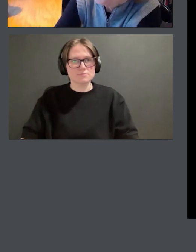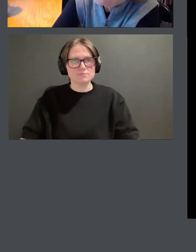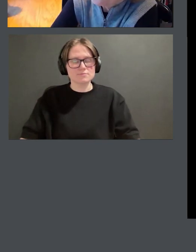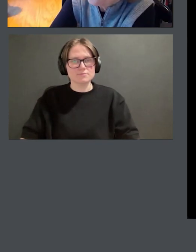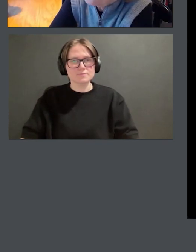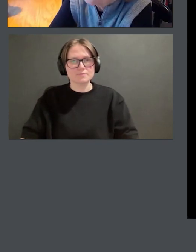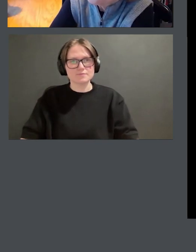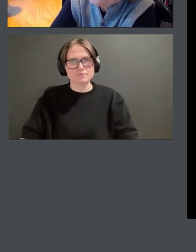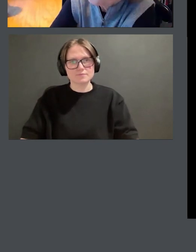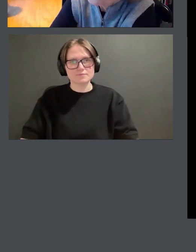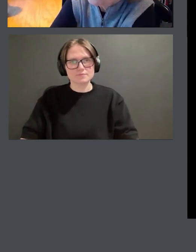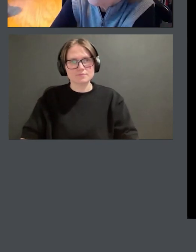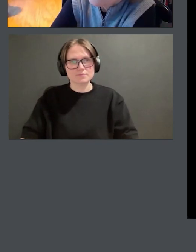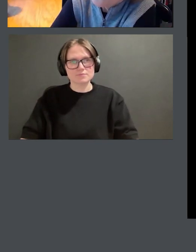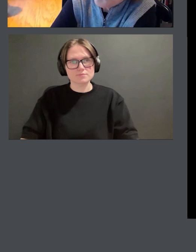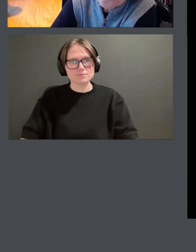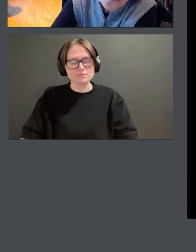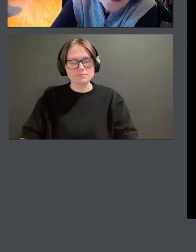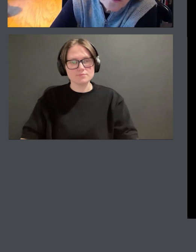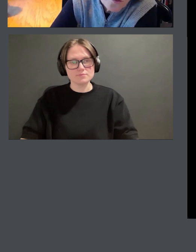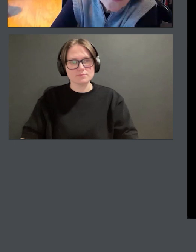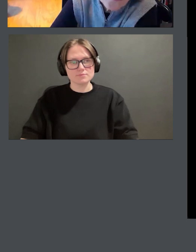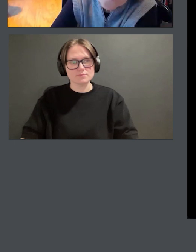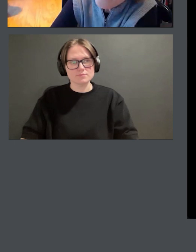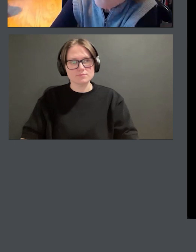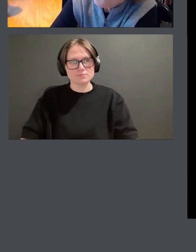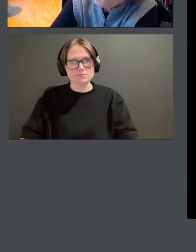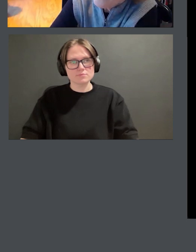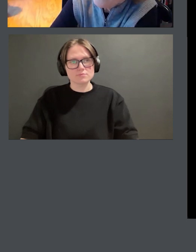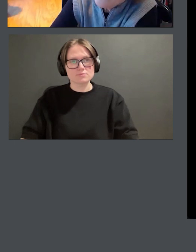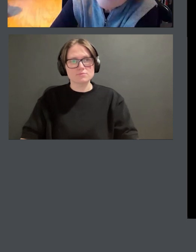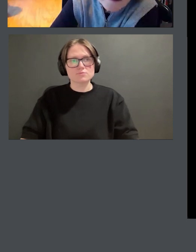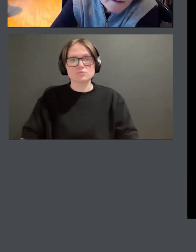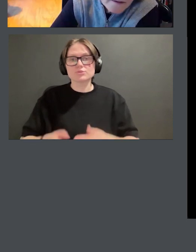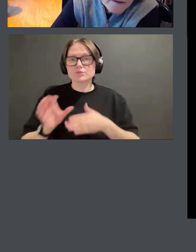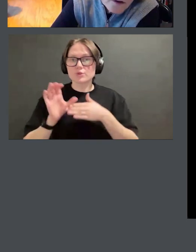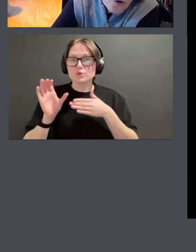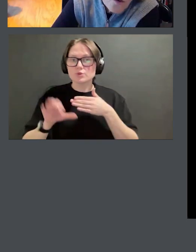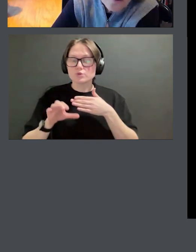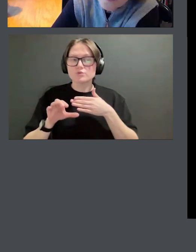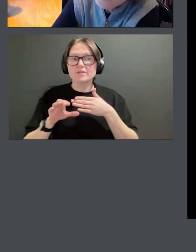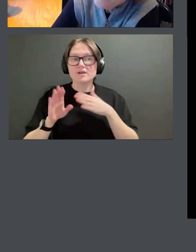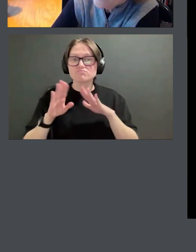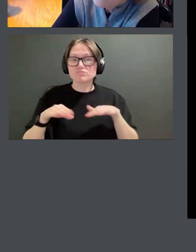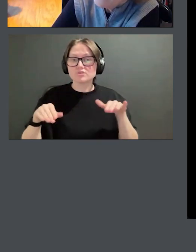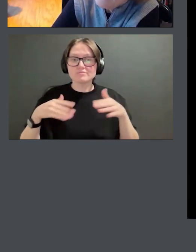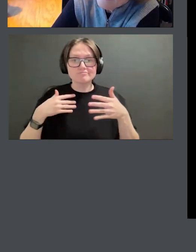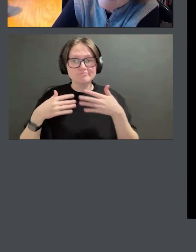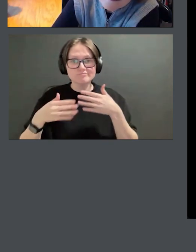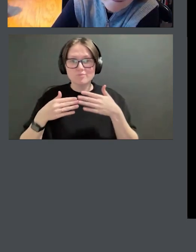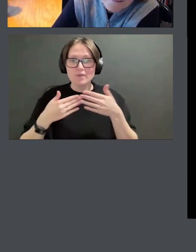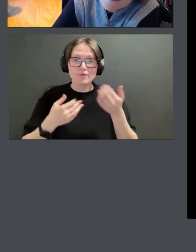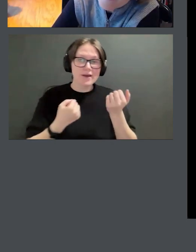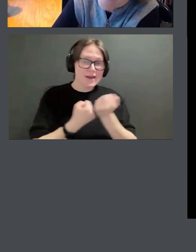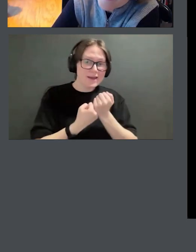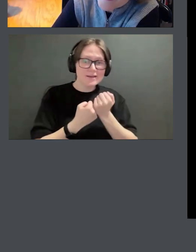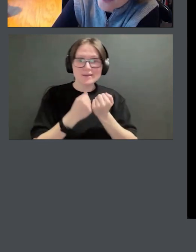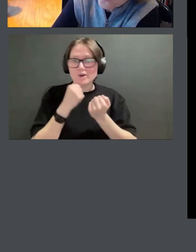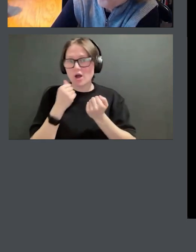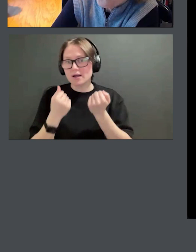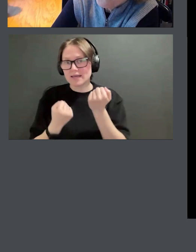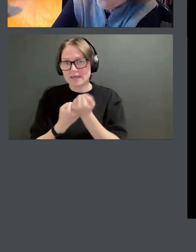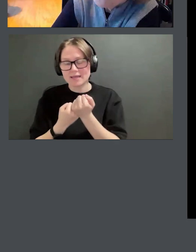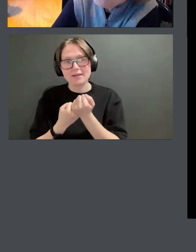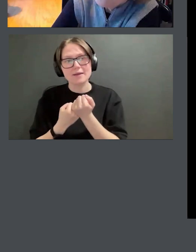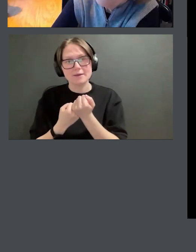So the conclusion is that children, whether they are aided or unaided,